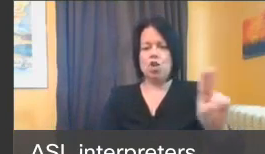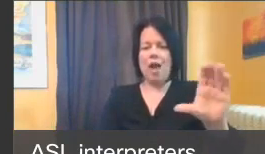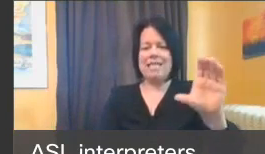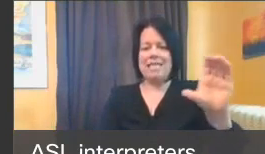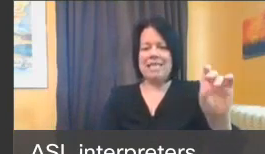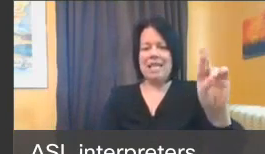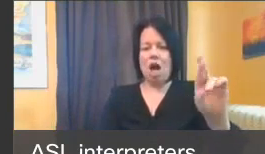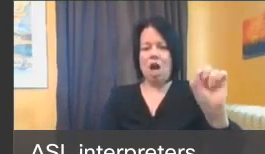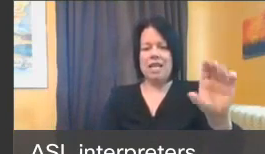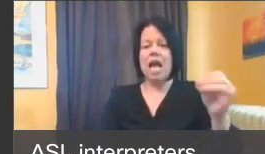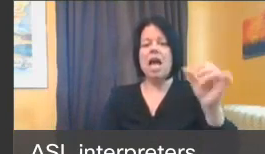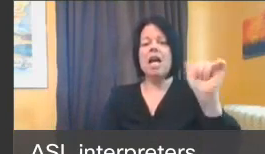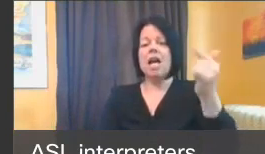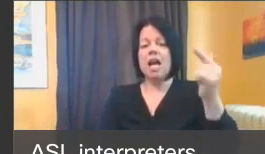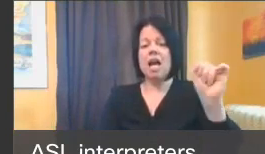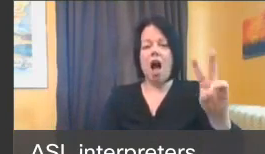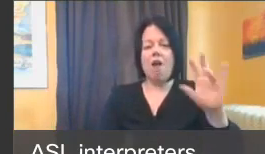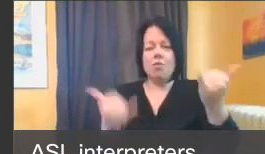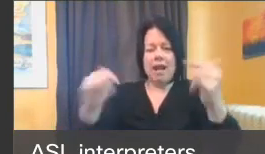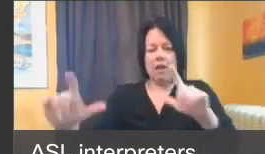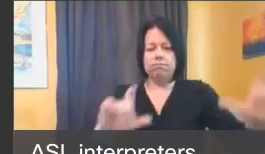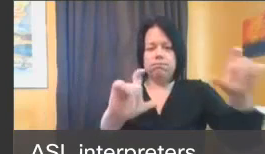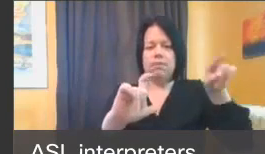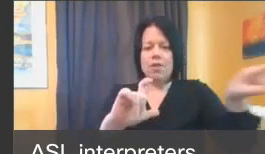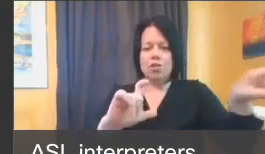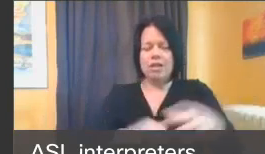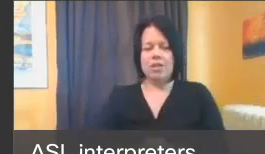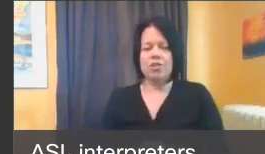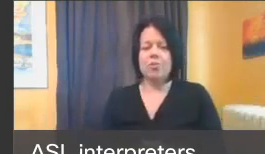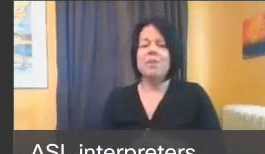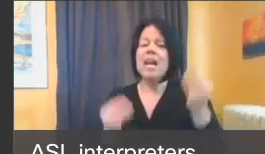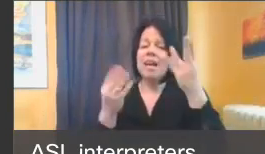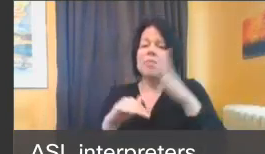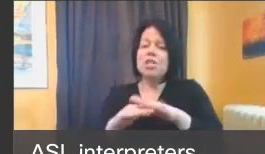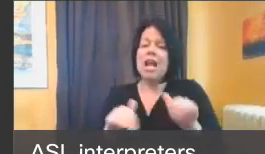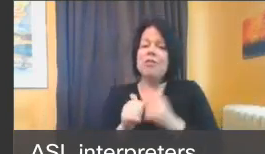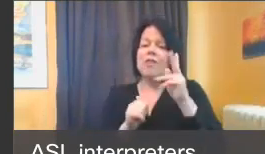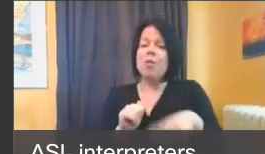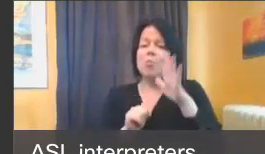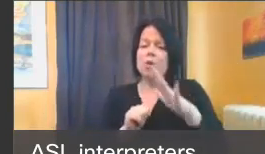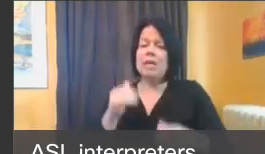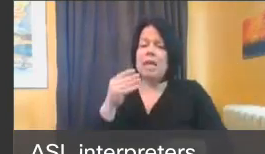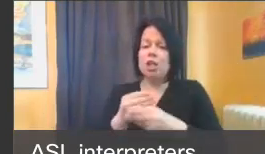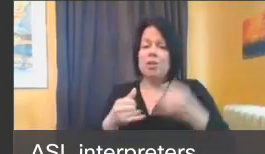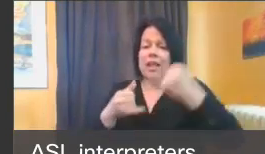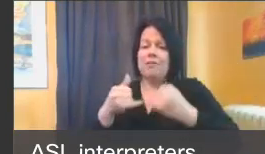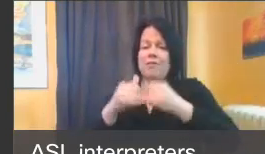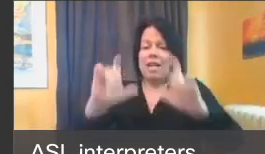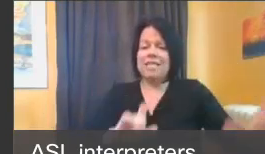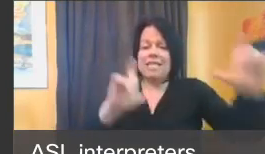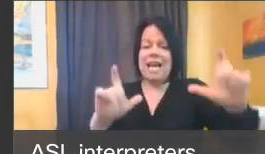lschiller@usccr.gov, and her address is on the screen right now. Information on how to follow up will be included on the final slide in